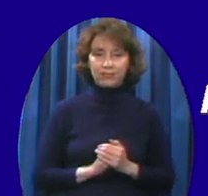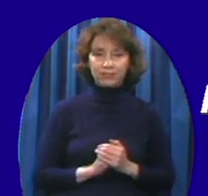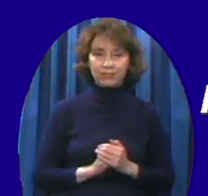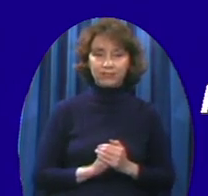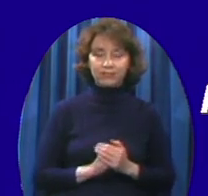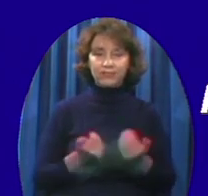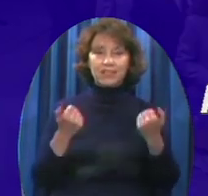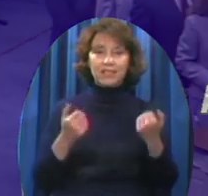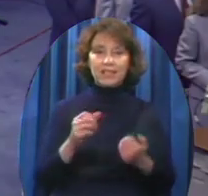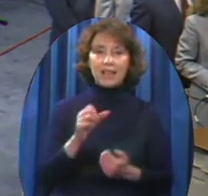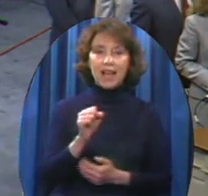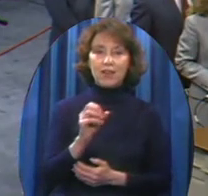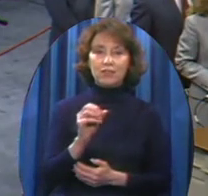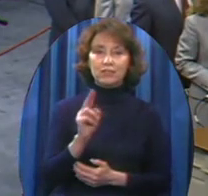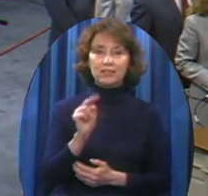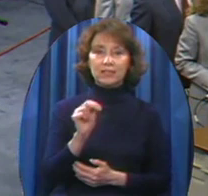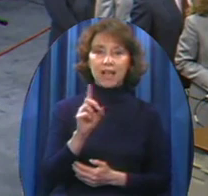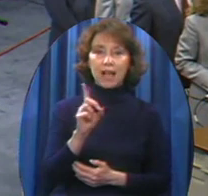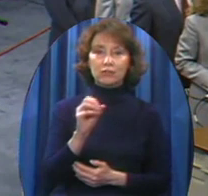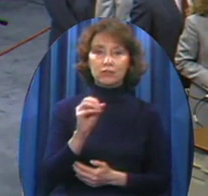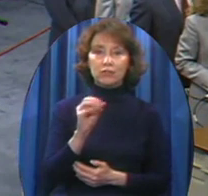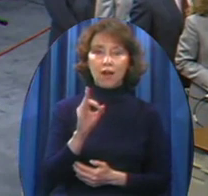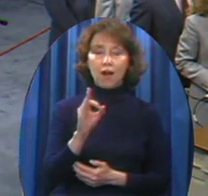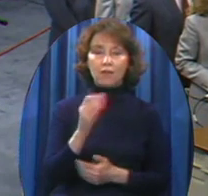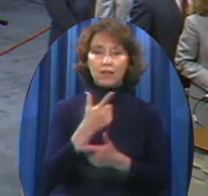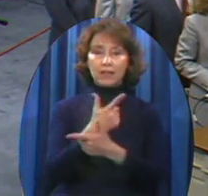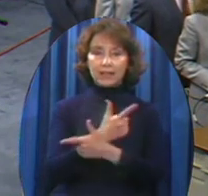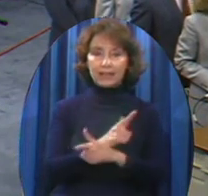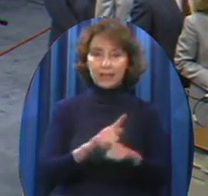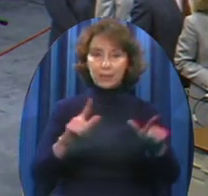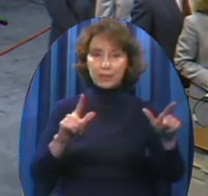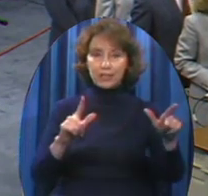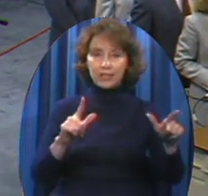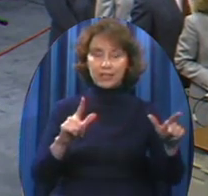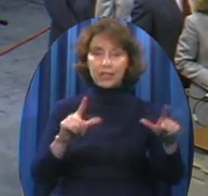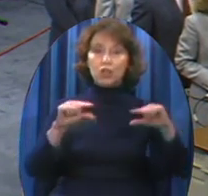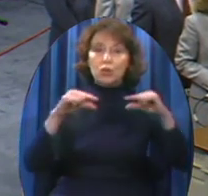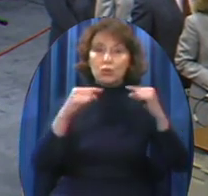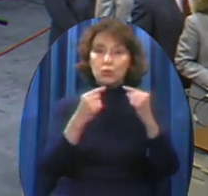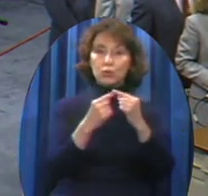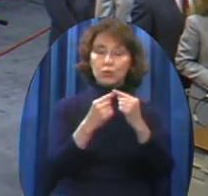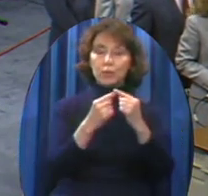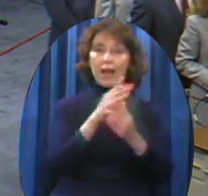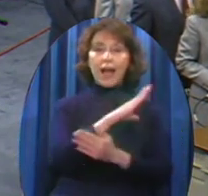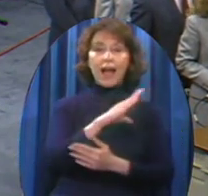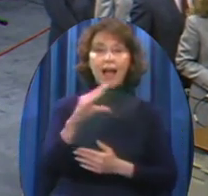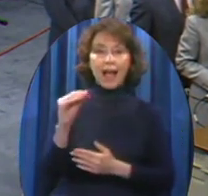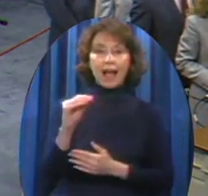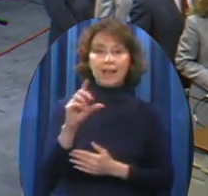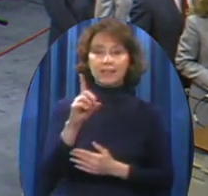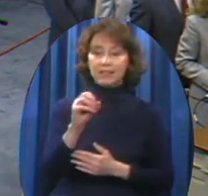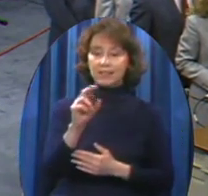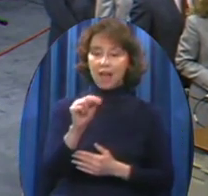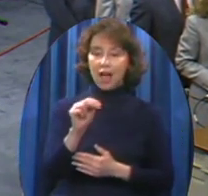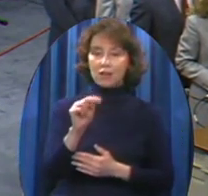The Sounds of Liberty and Don Norman are going to sing about that risen Christ